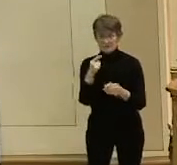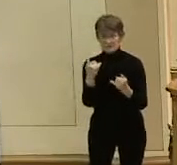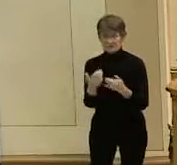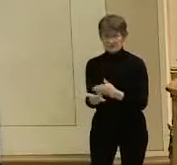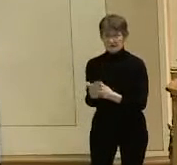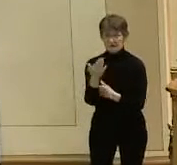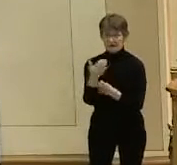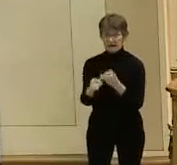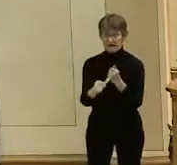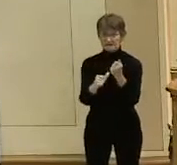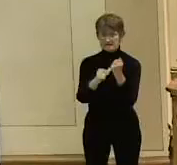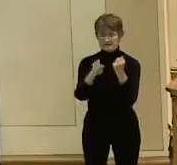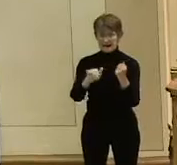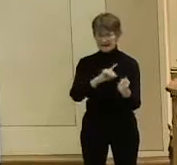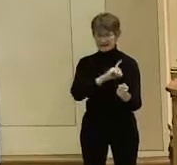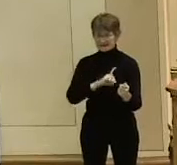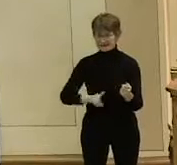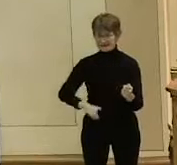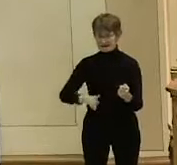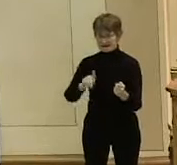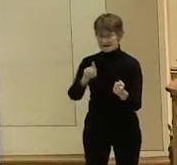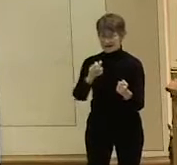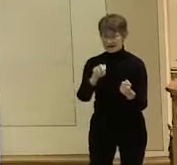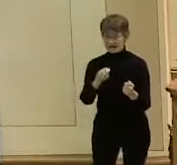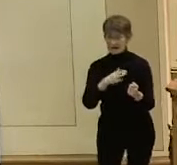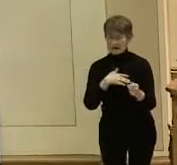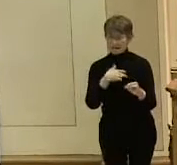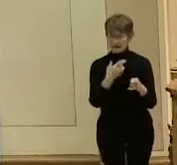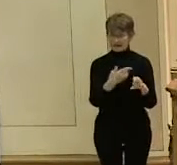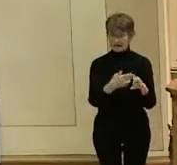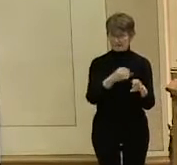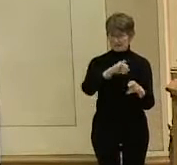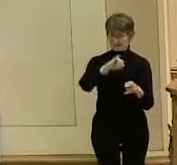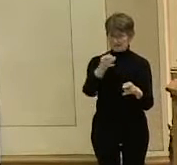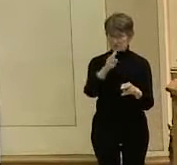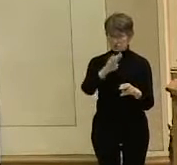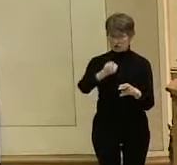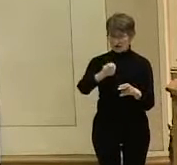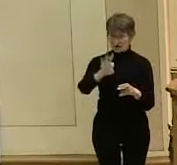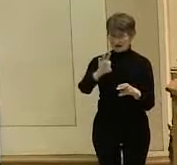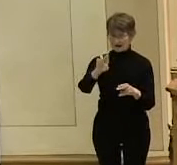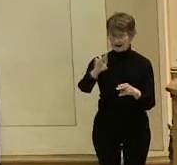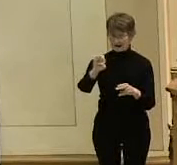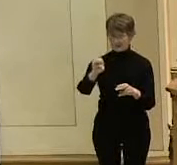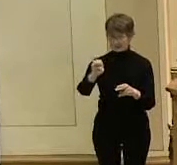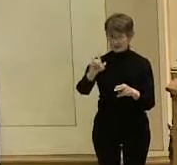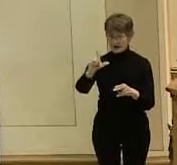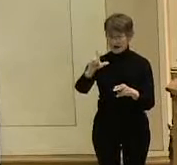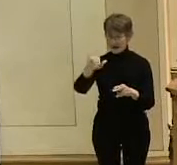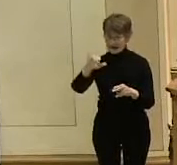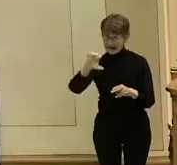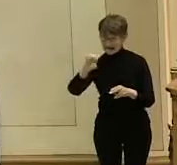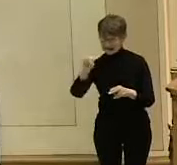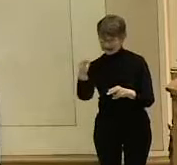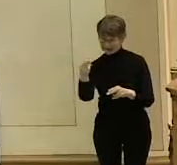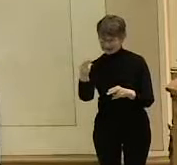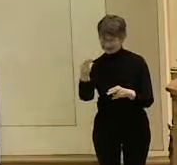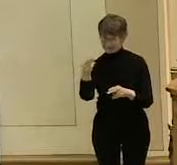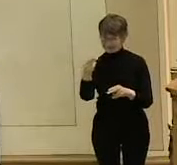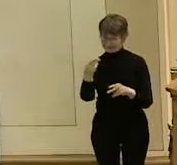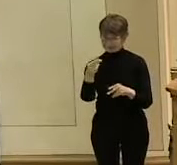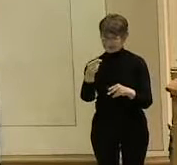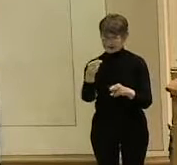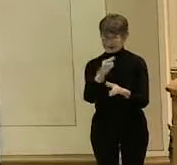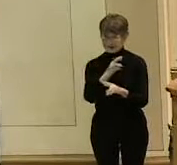Mass, assisted by Deacon Ken. I am your lector, John Frelick. Let us prepare our hearts to